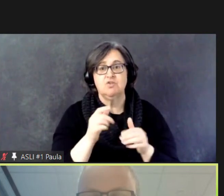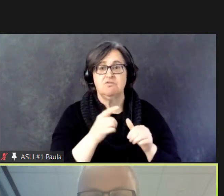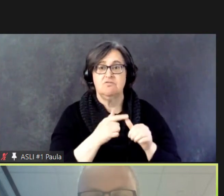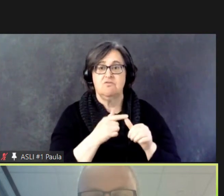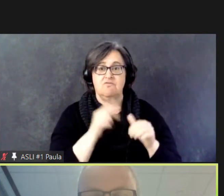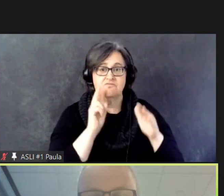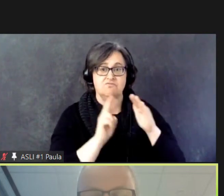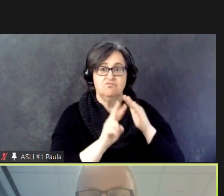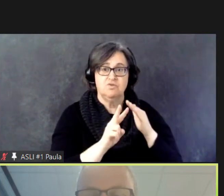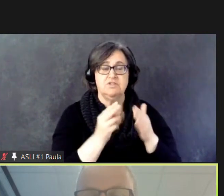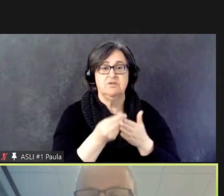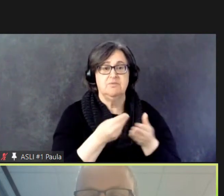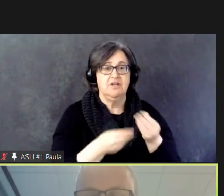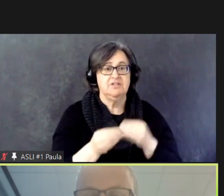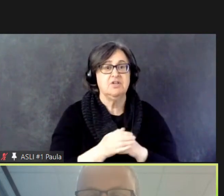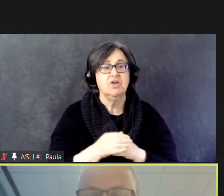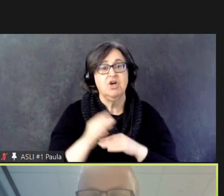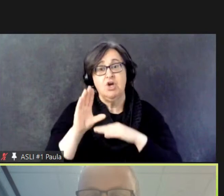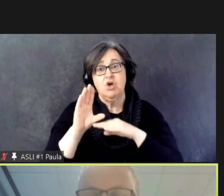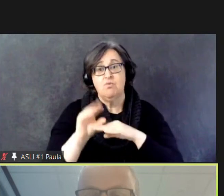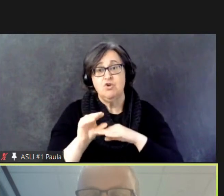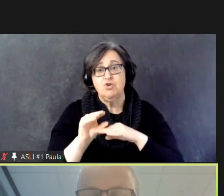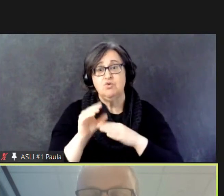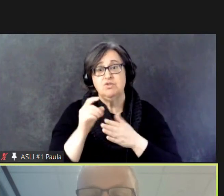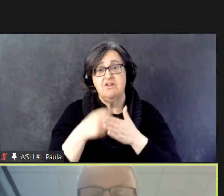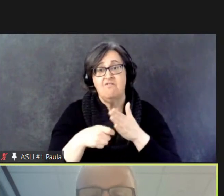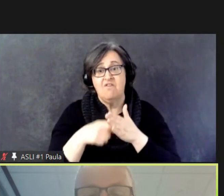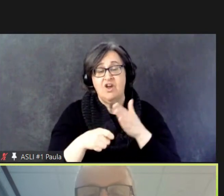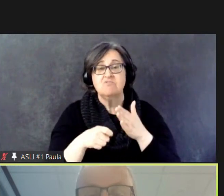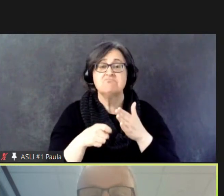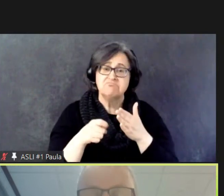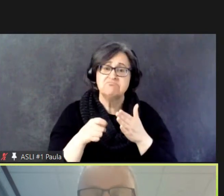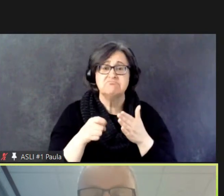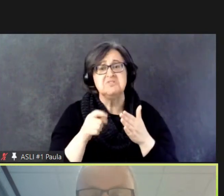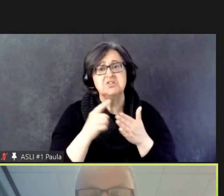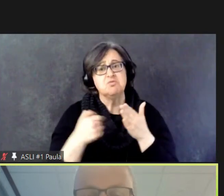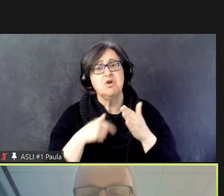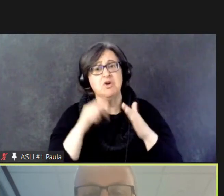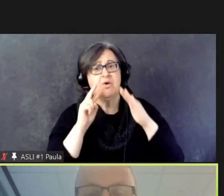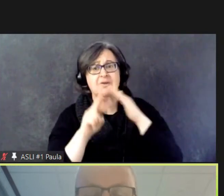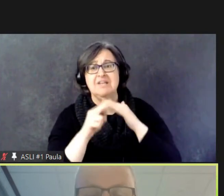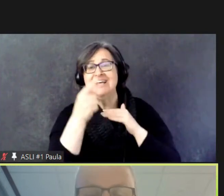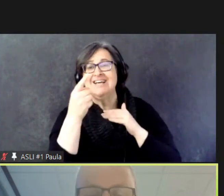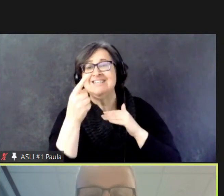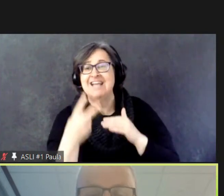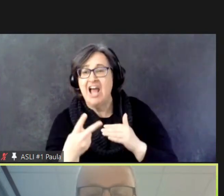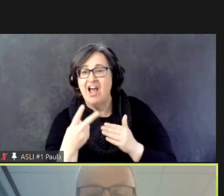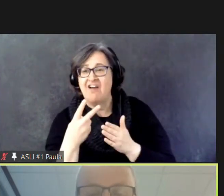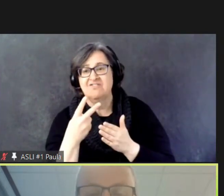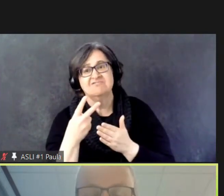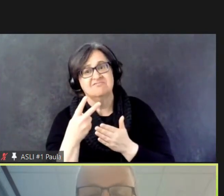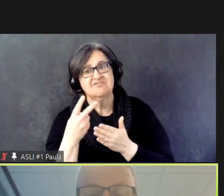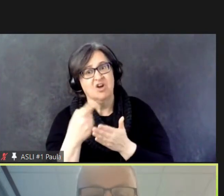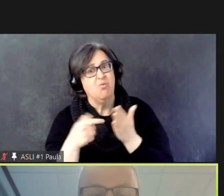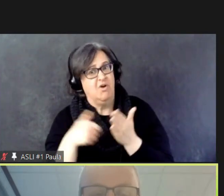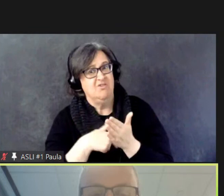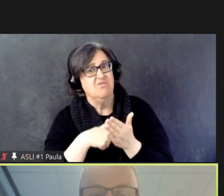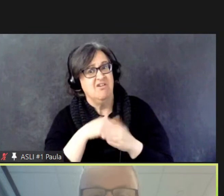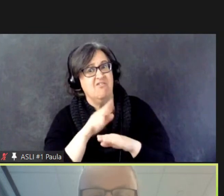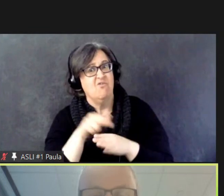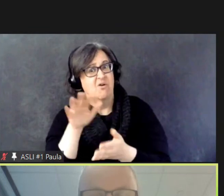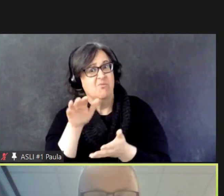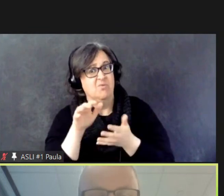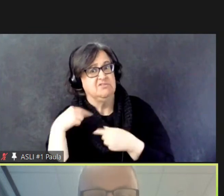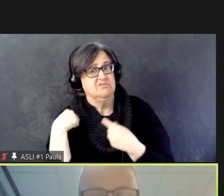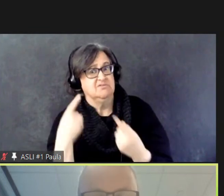fare subsidy continues to come in as expected. However, that is half of what we have historically received and well below what we actually give out